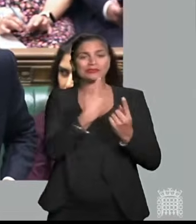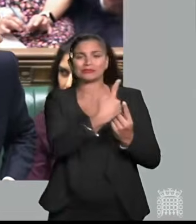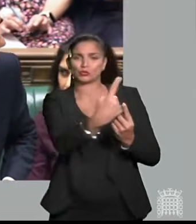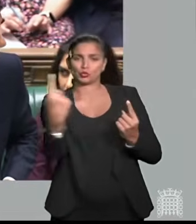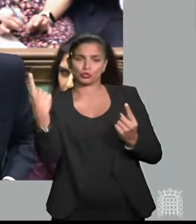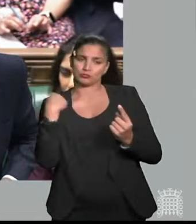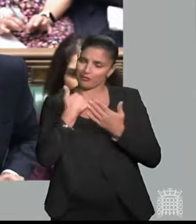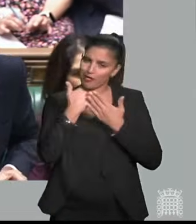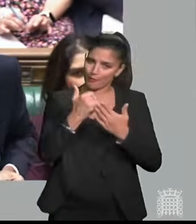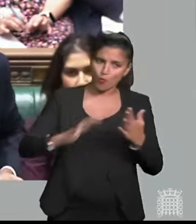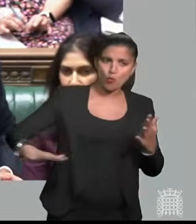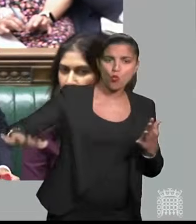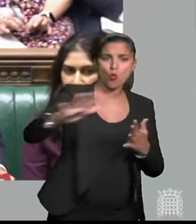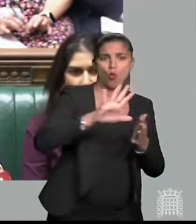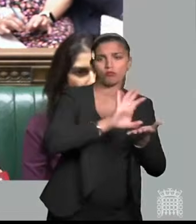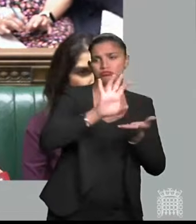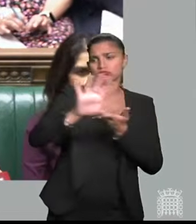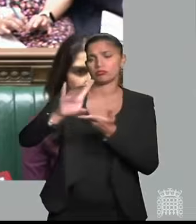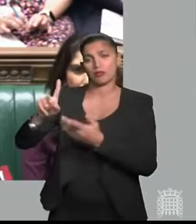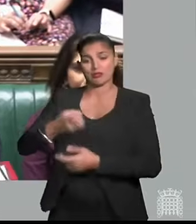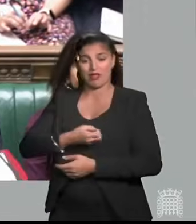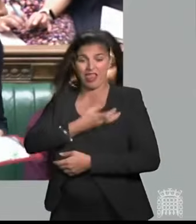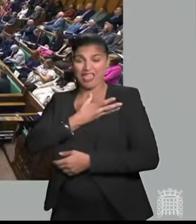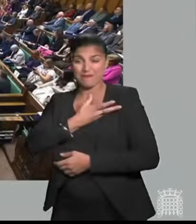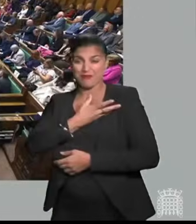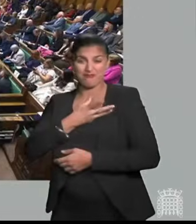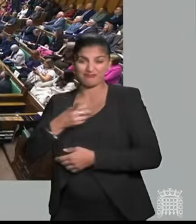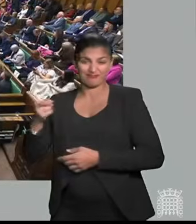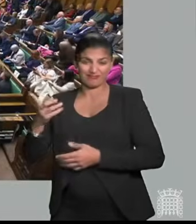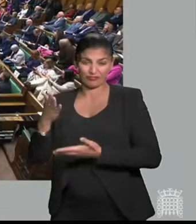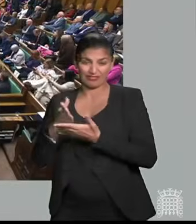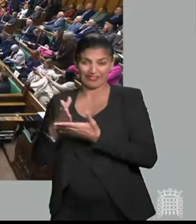living, all Labour's ideas are costing them a fortune.